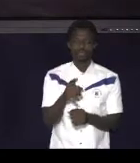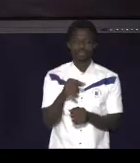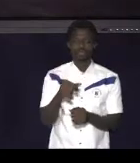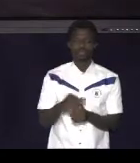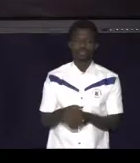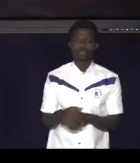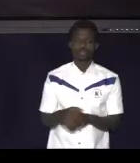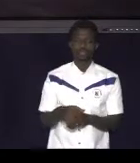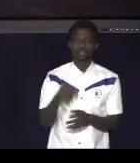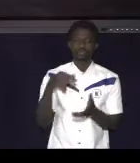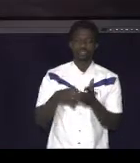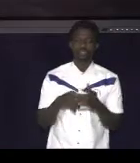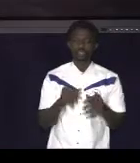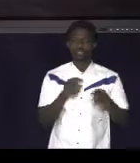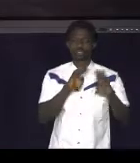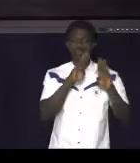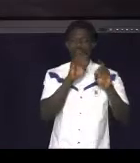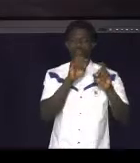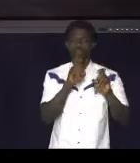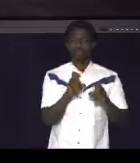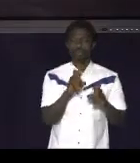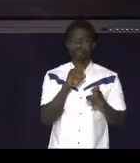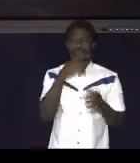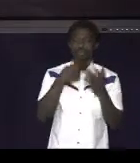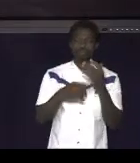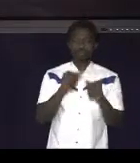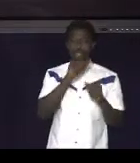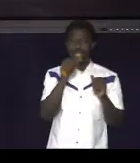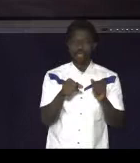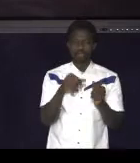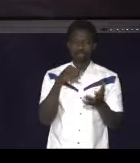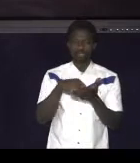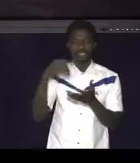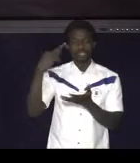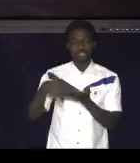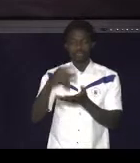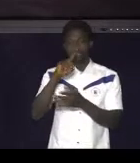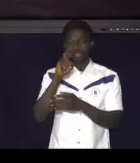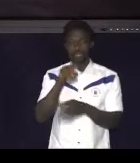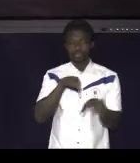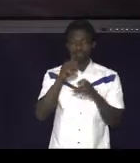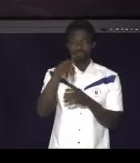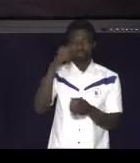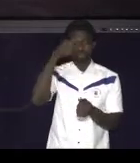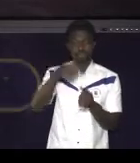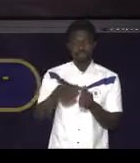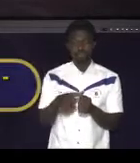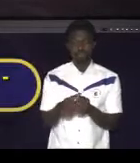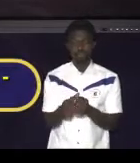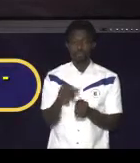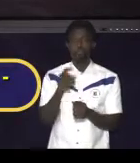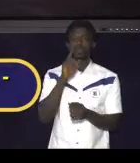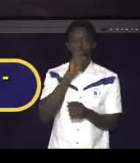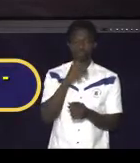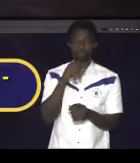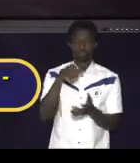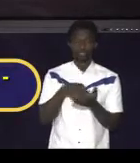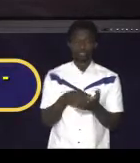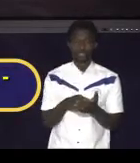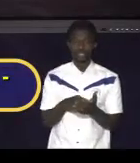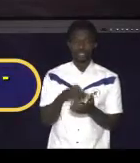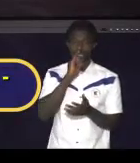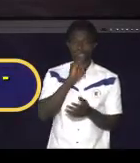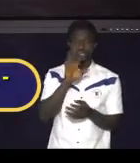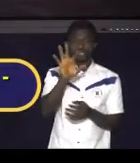This box in the corner, what angle does it represent? Do you remember? Of course, it represents